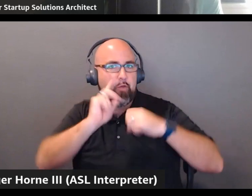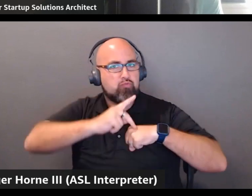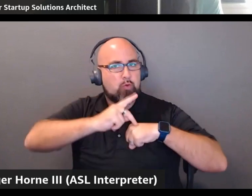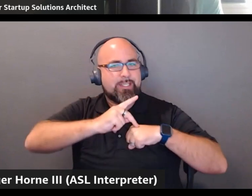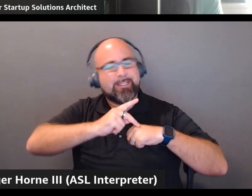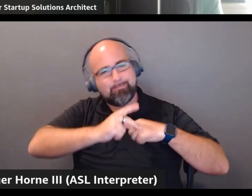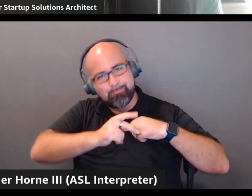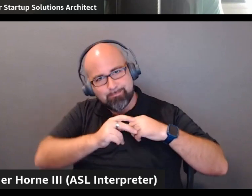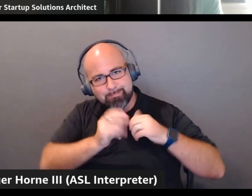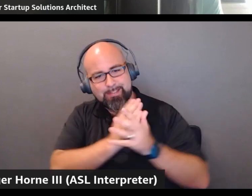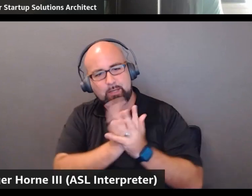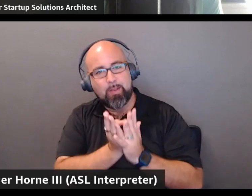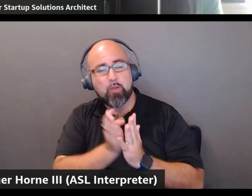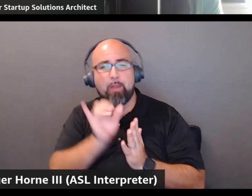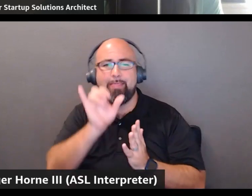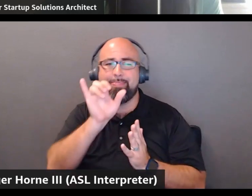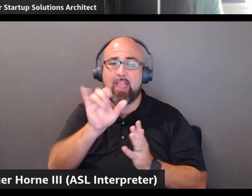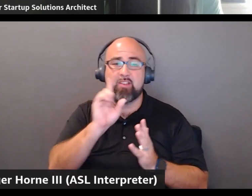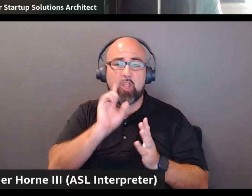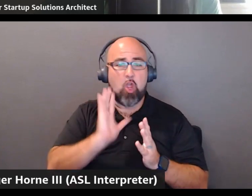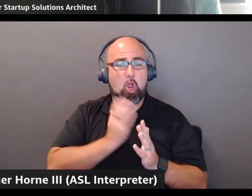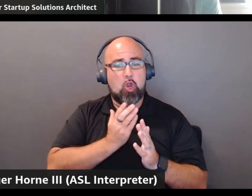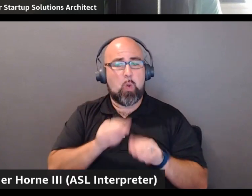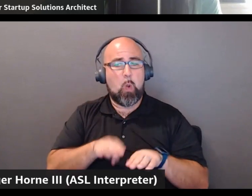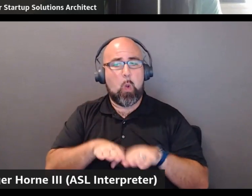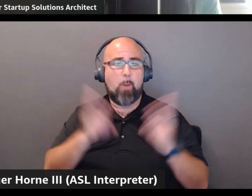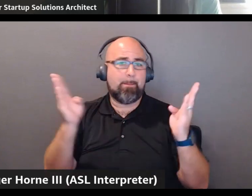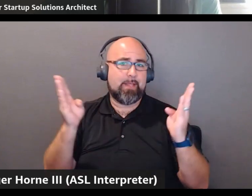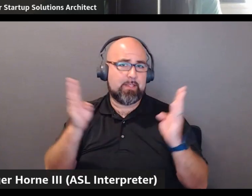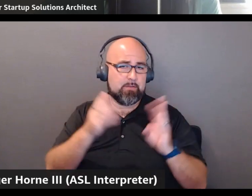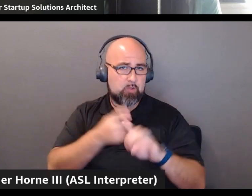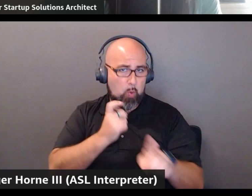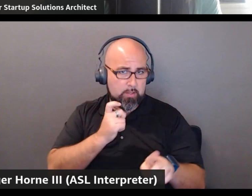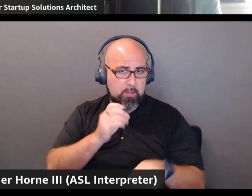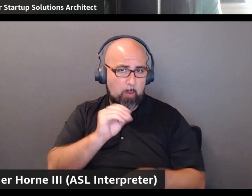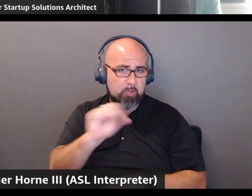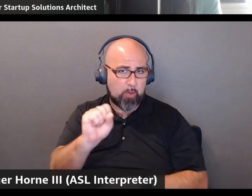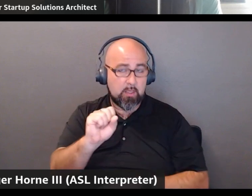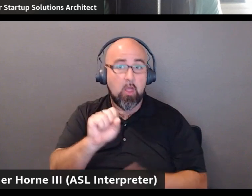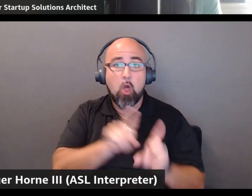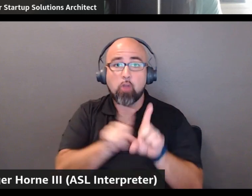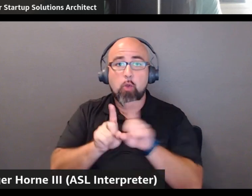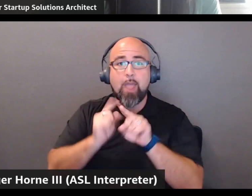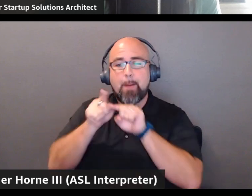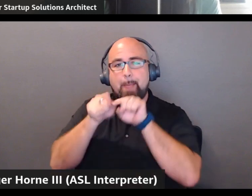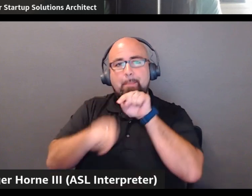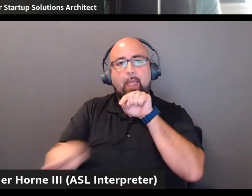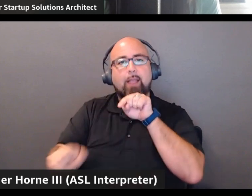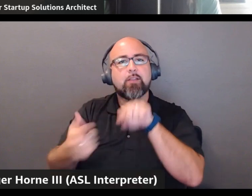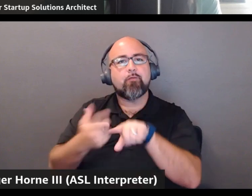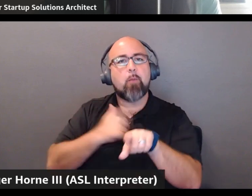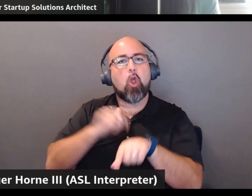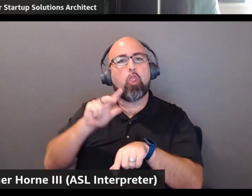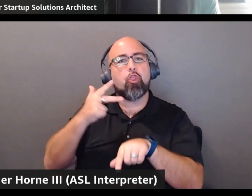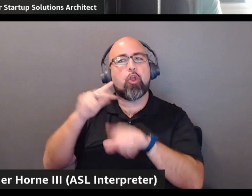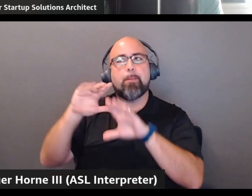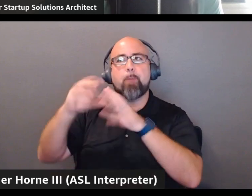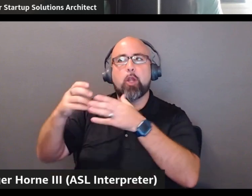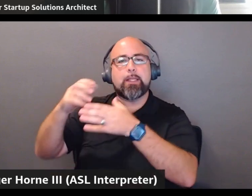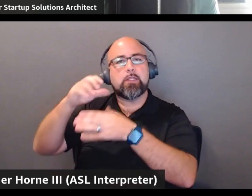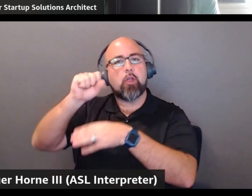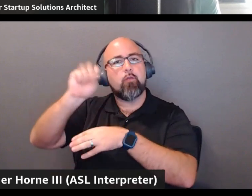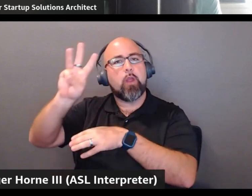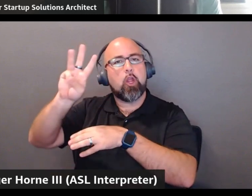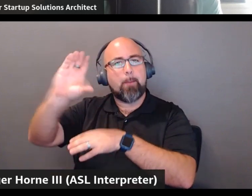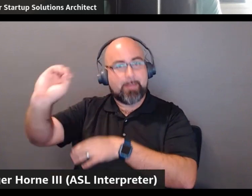sequence. And so those are our open source pipelines. We also have pipelines from our third-party software companies as well.